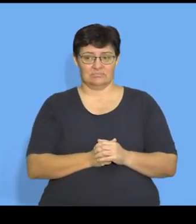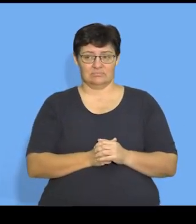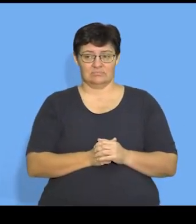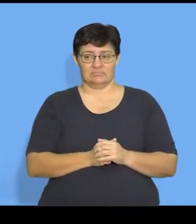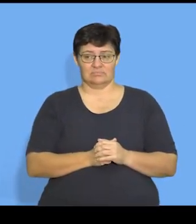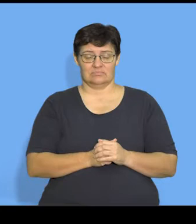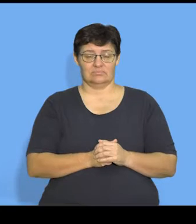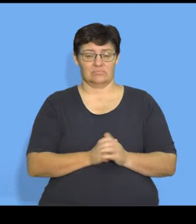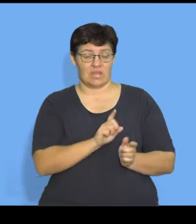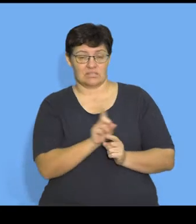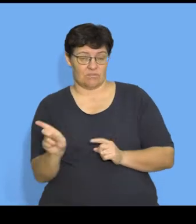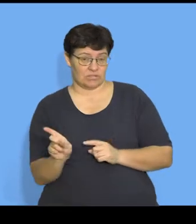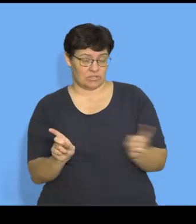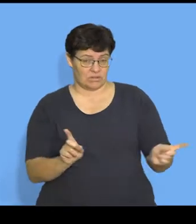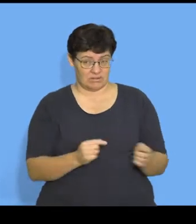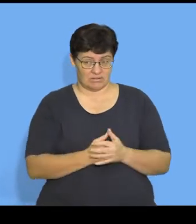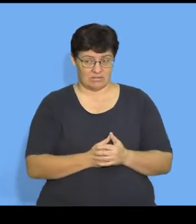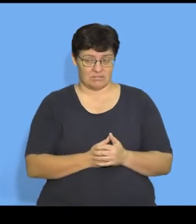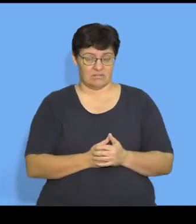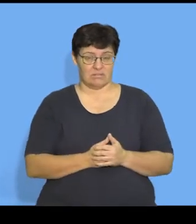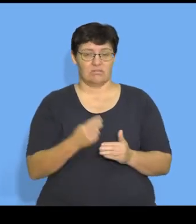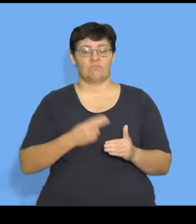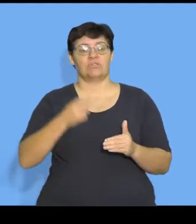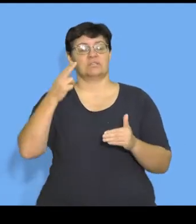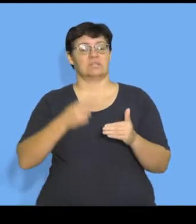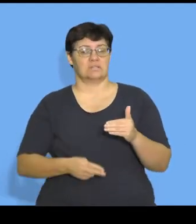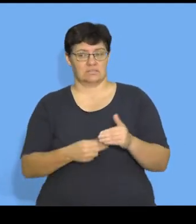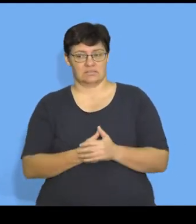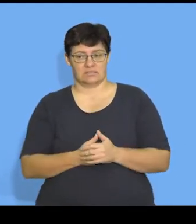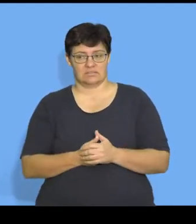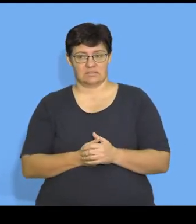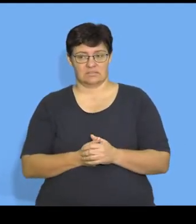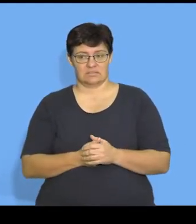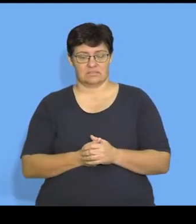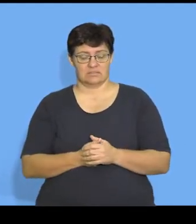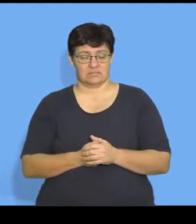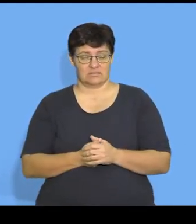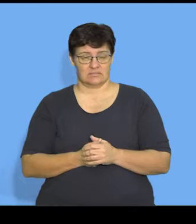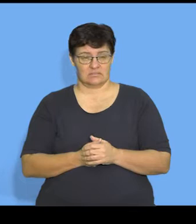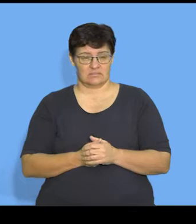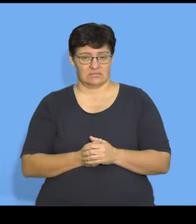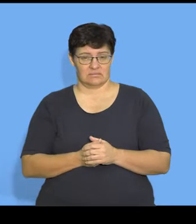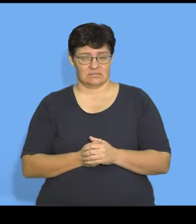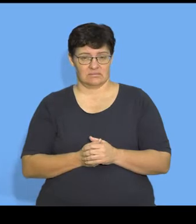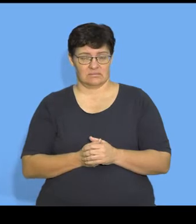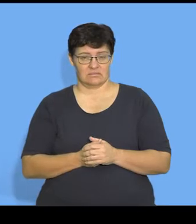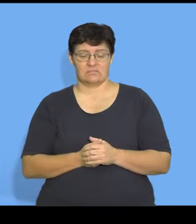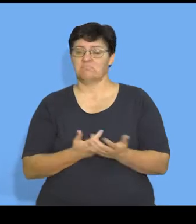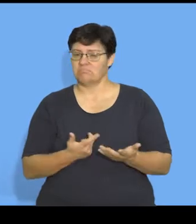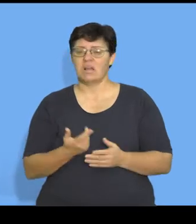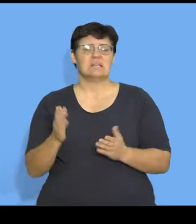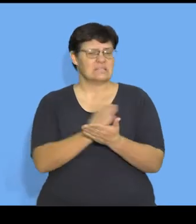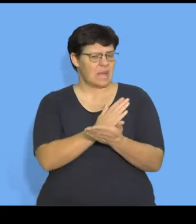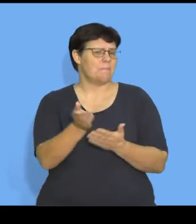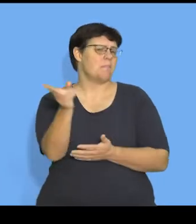Then we've got direction and resultant. Some of these are new terms. Some of them you may have heard before. Some of them